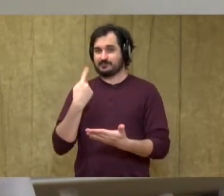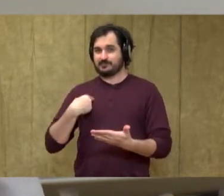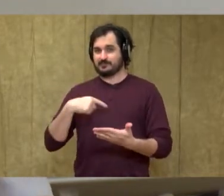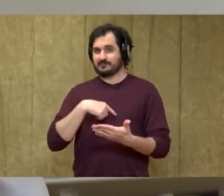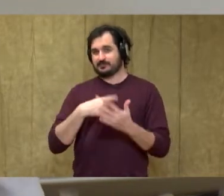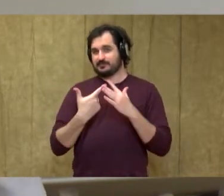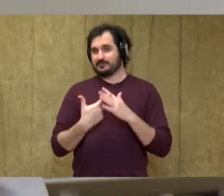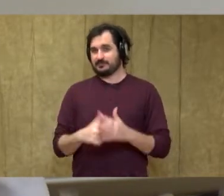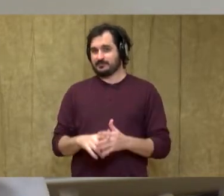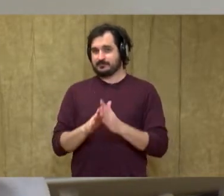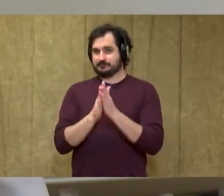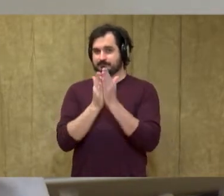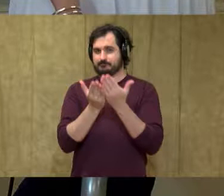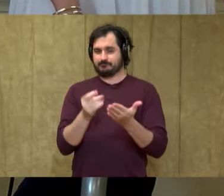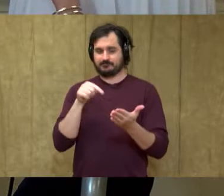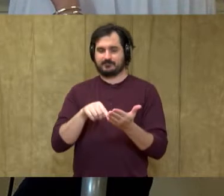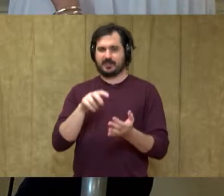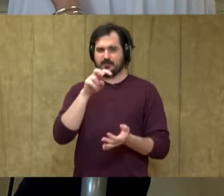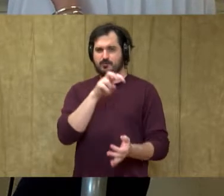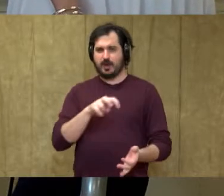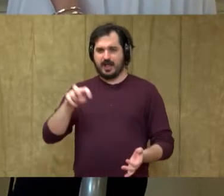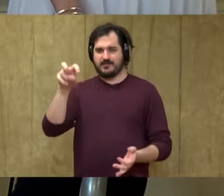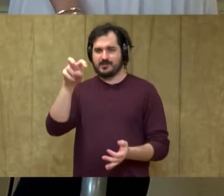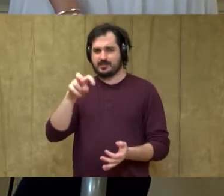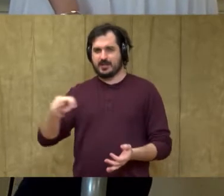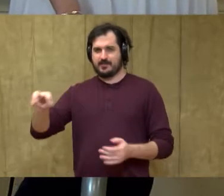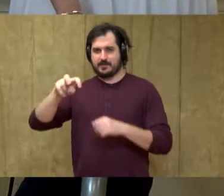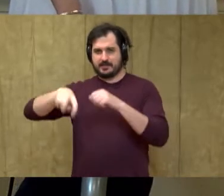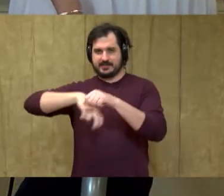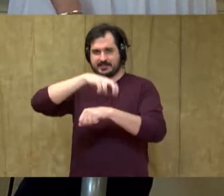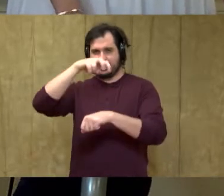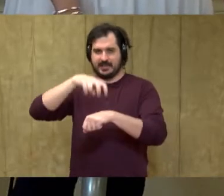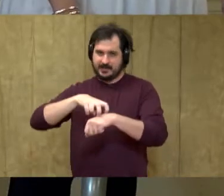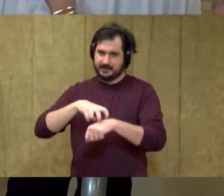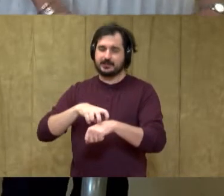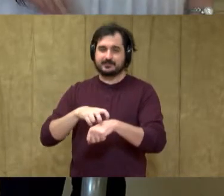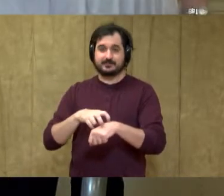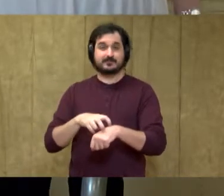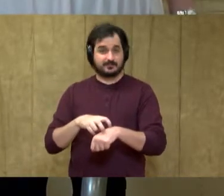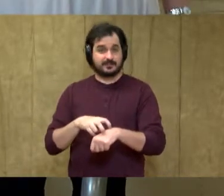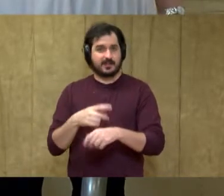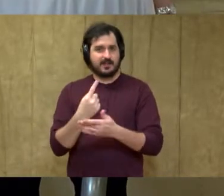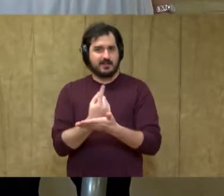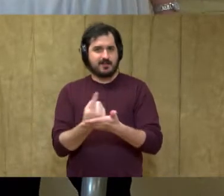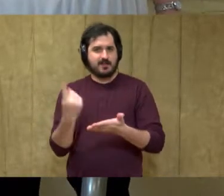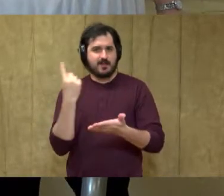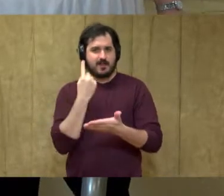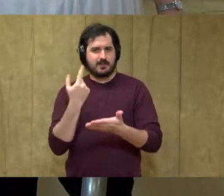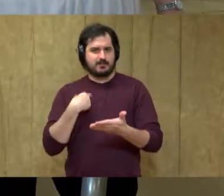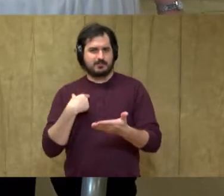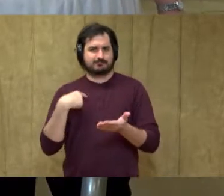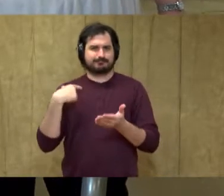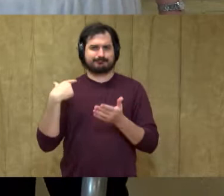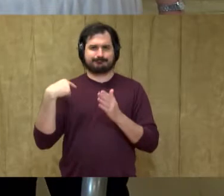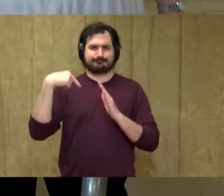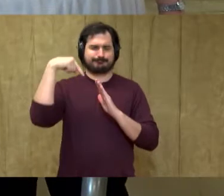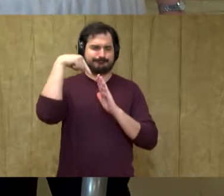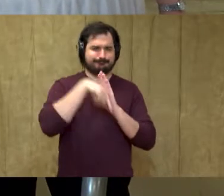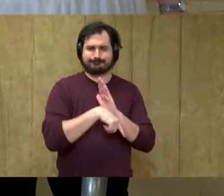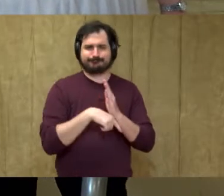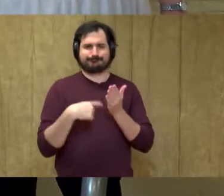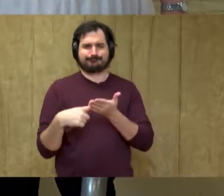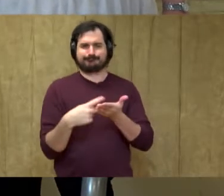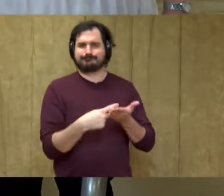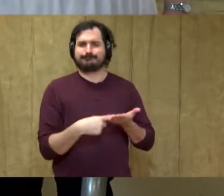Potato. And I said a good bit about the potato last week. Now, getting back to that challenge that I gave